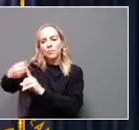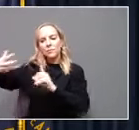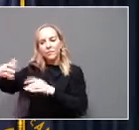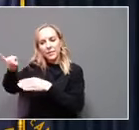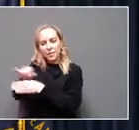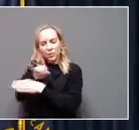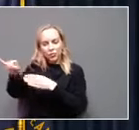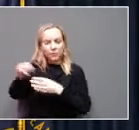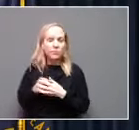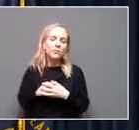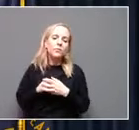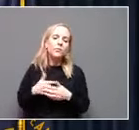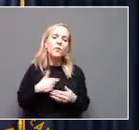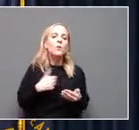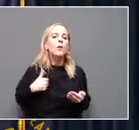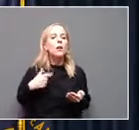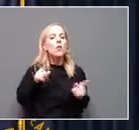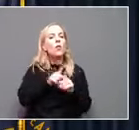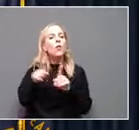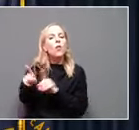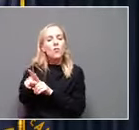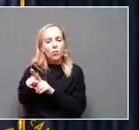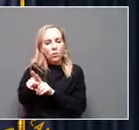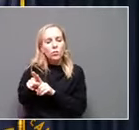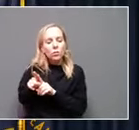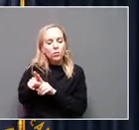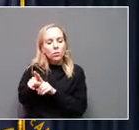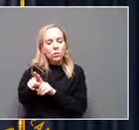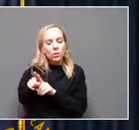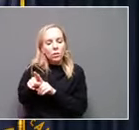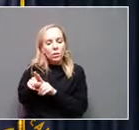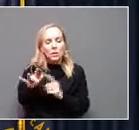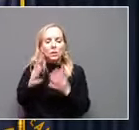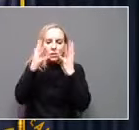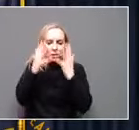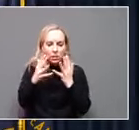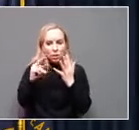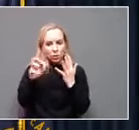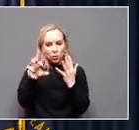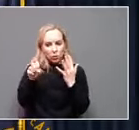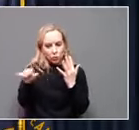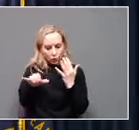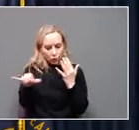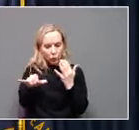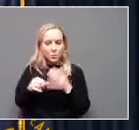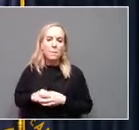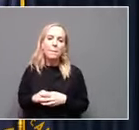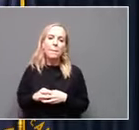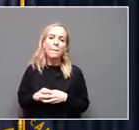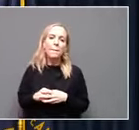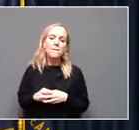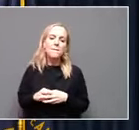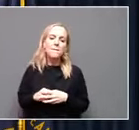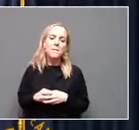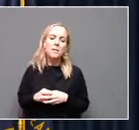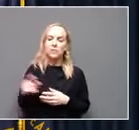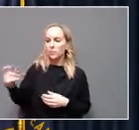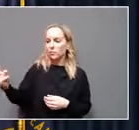So we also have a little bit of sad news today. And I was asked, rightfully